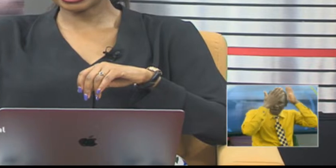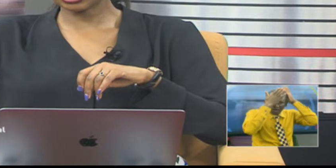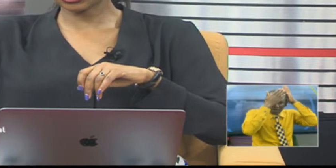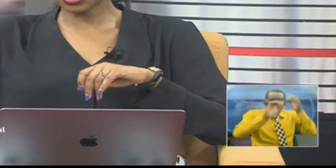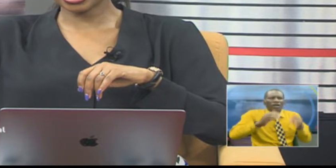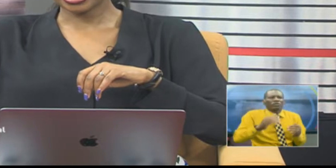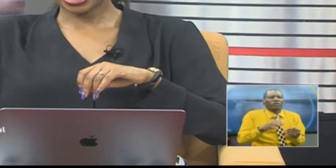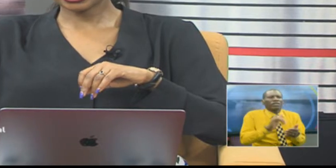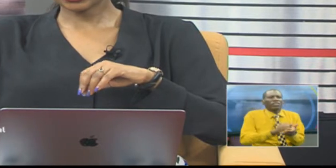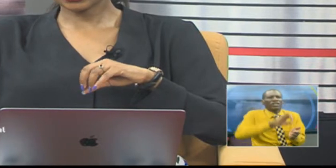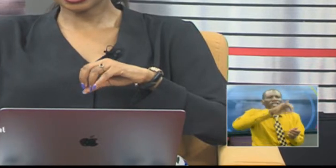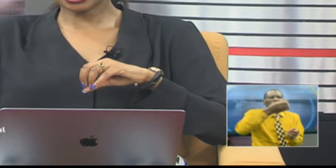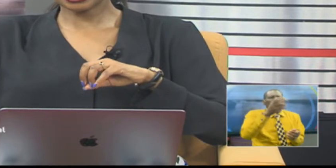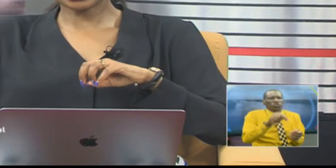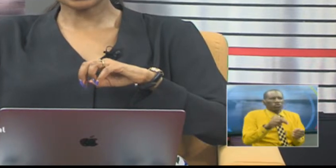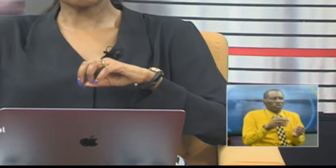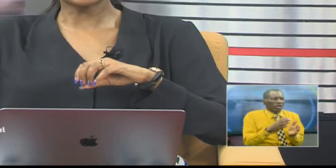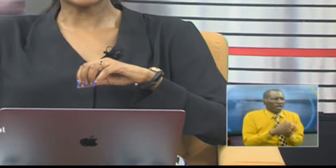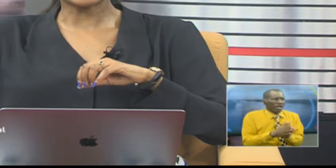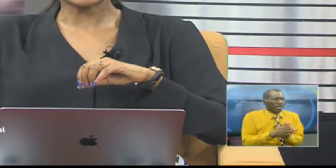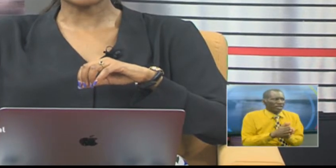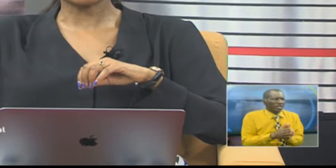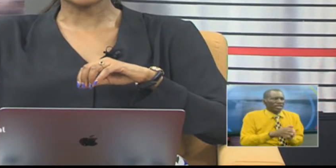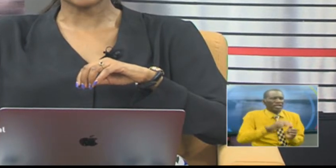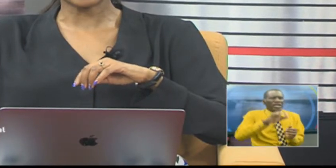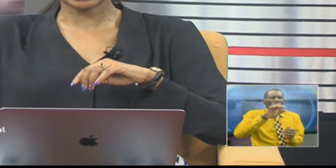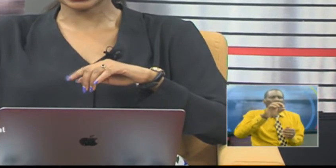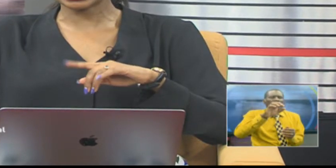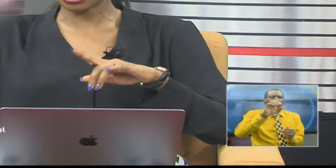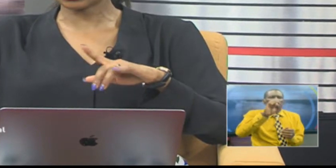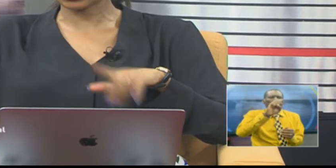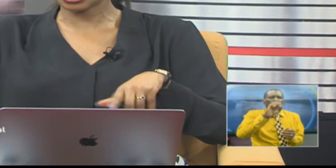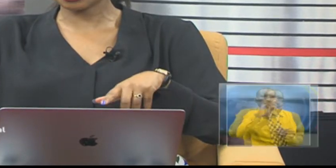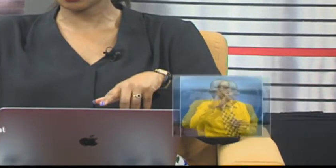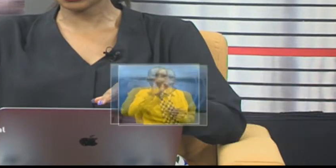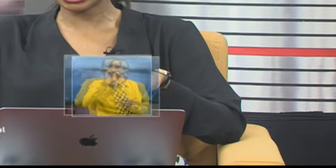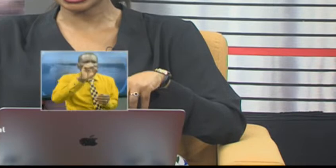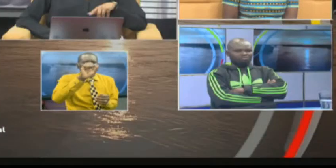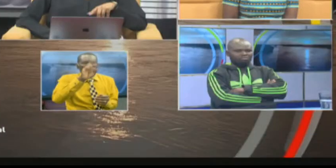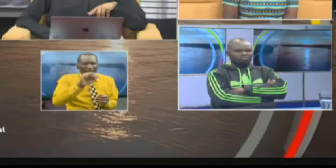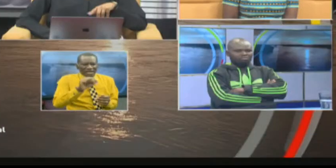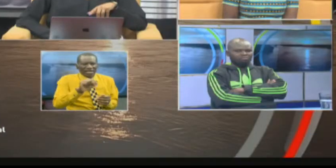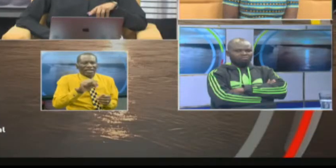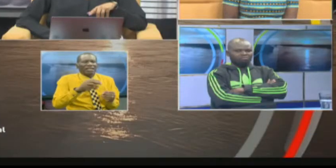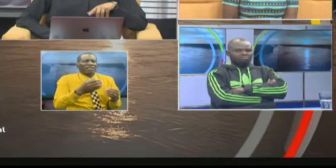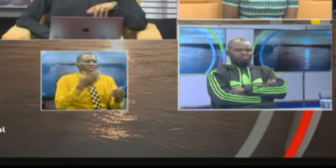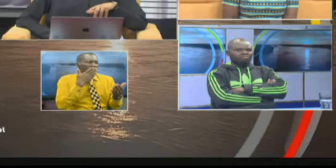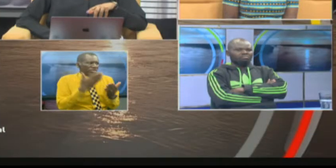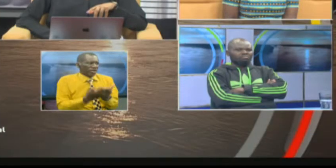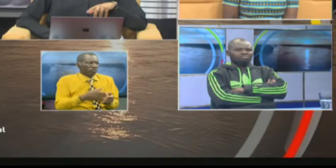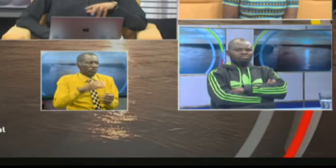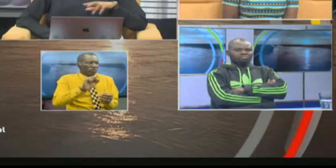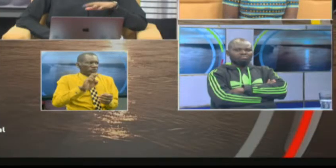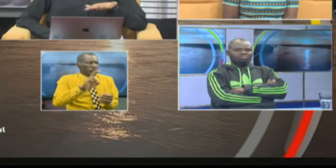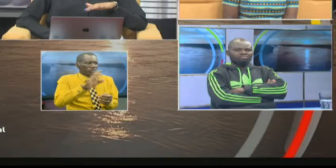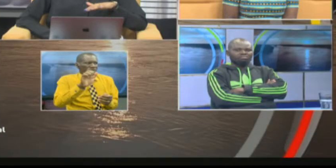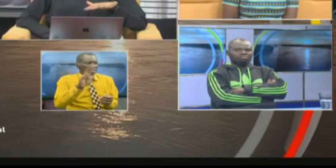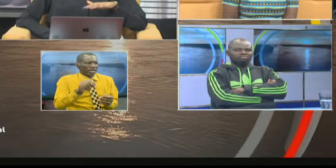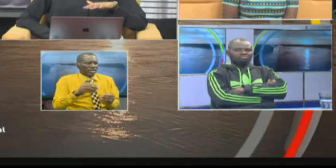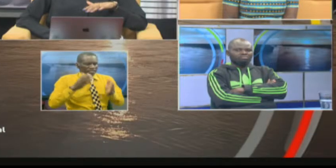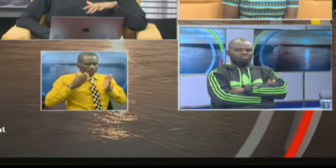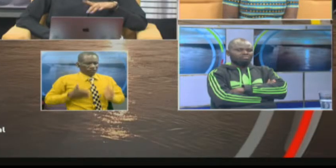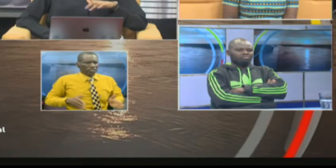and that is John and Suzanne Nyamori. Thank you for joining us. Now, Suzanne Nyamori is